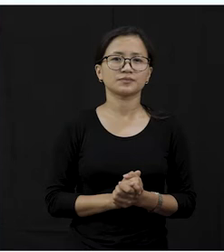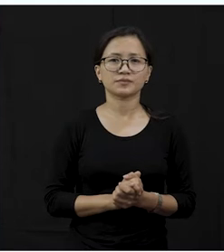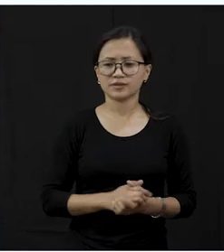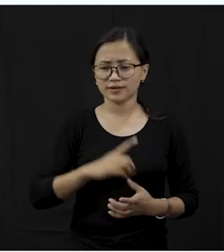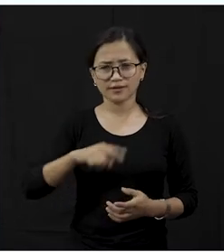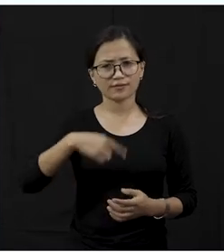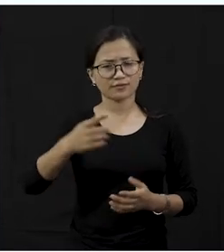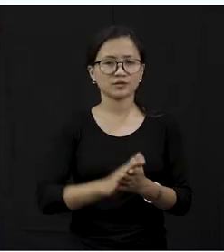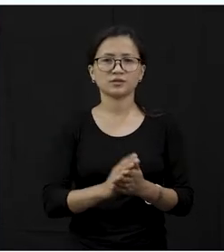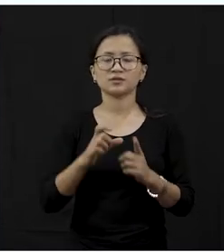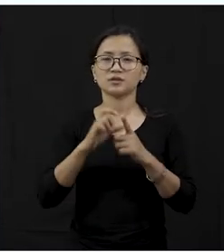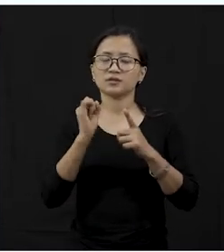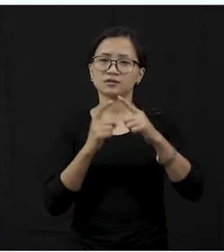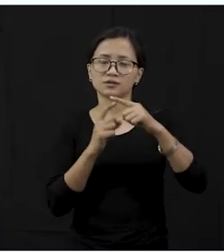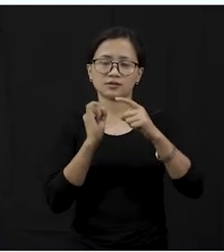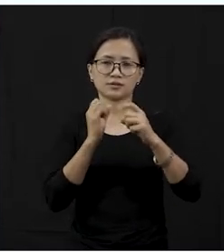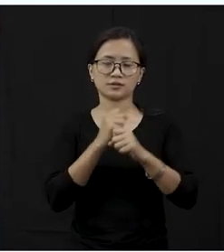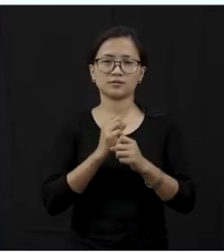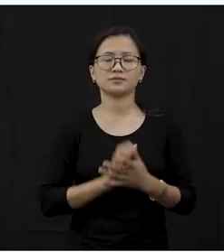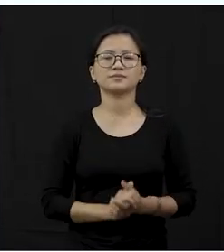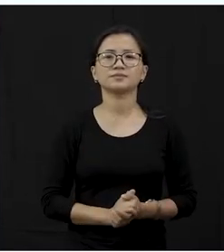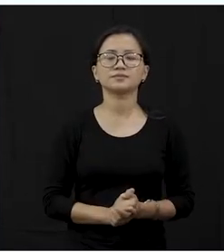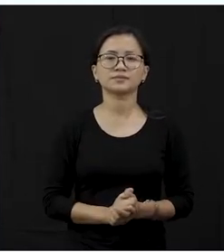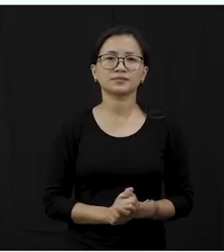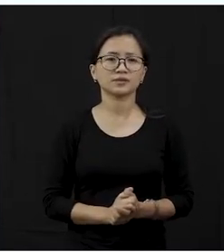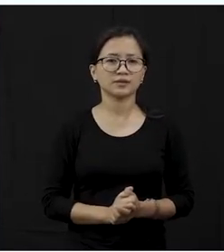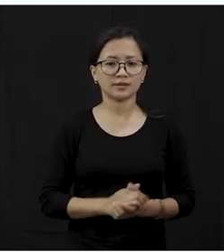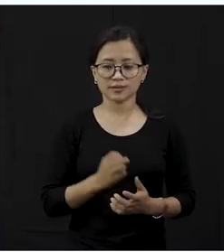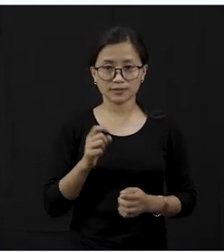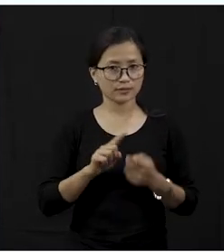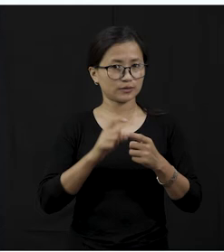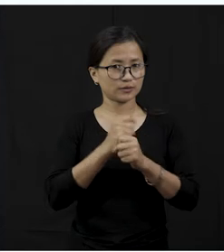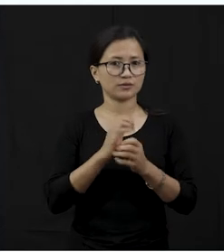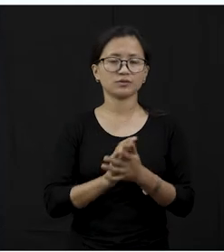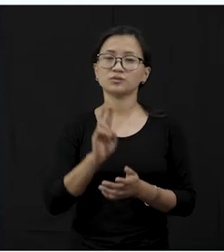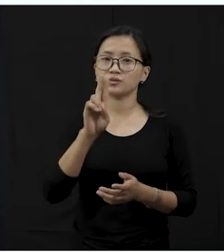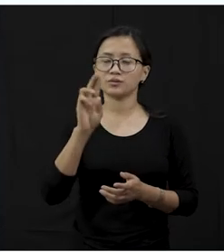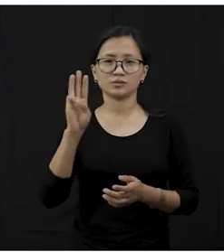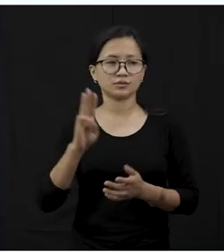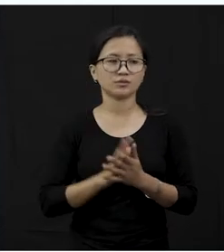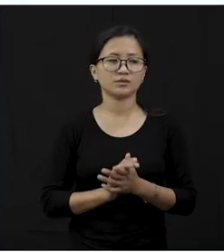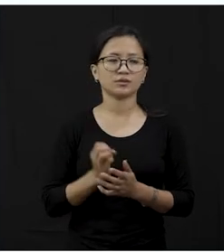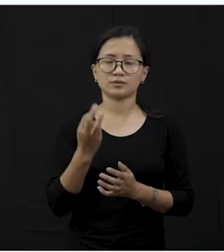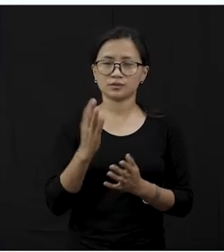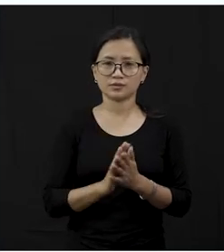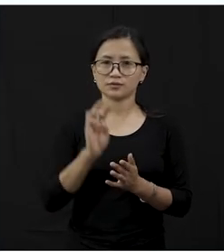So every digit form a number. So for example, the number 23 has 3 digits